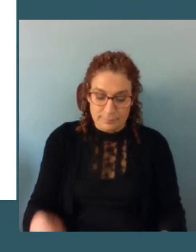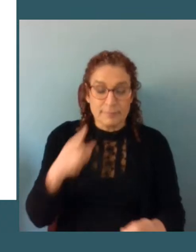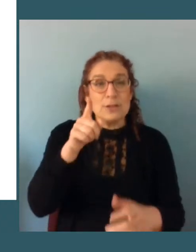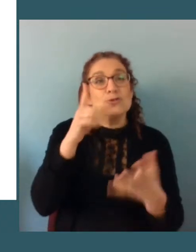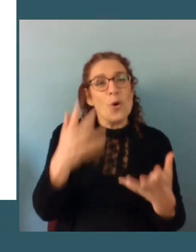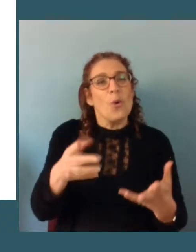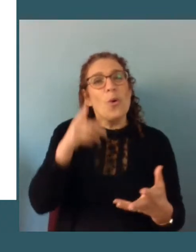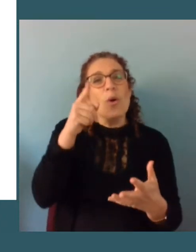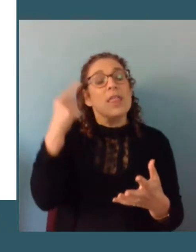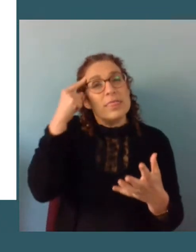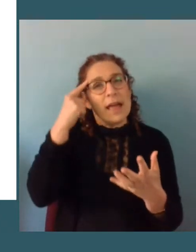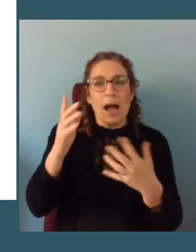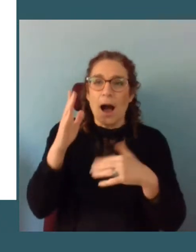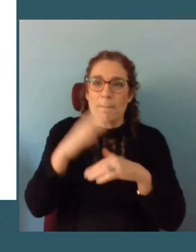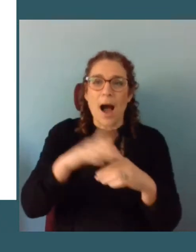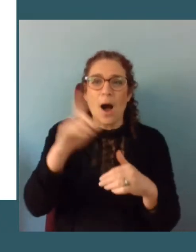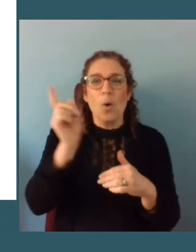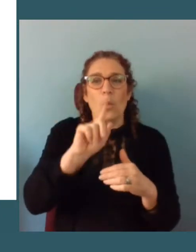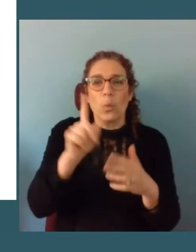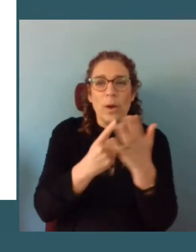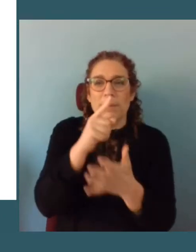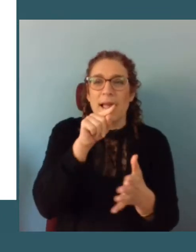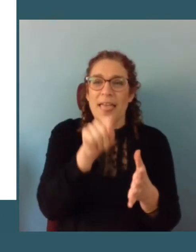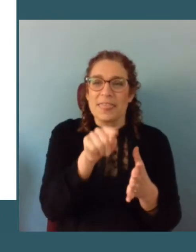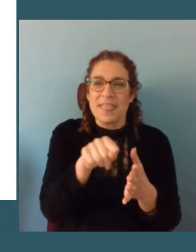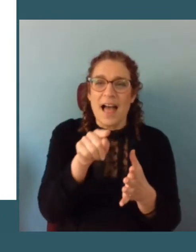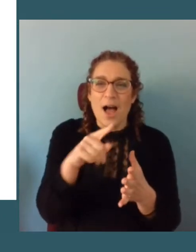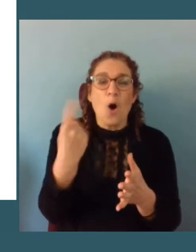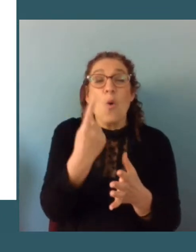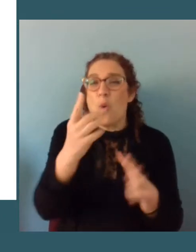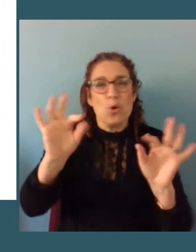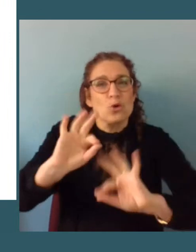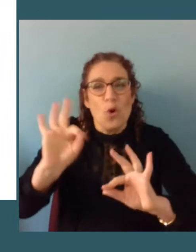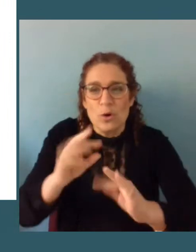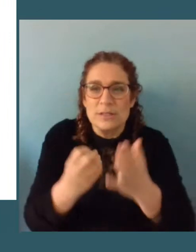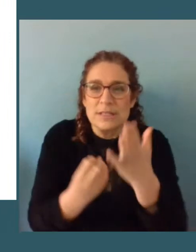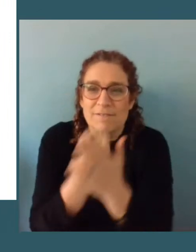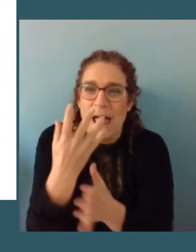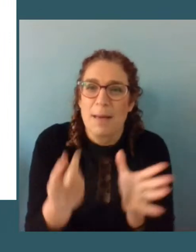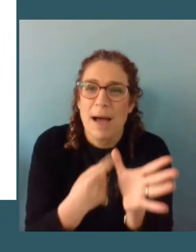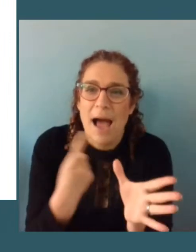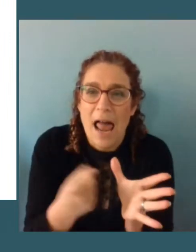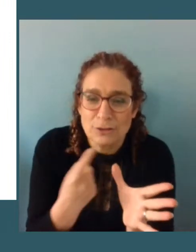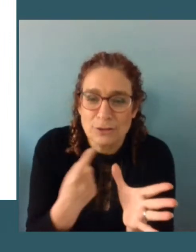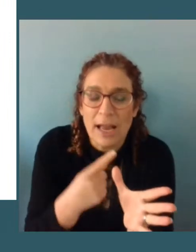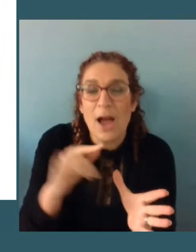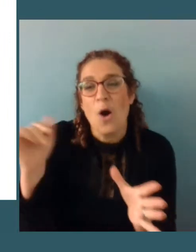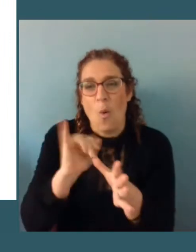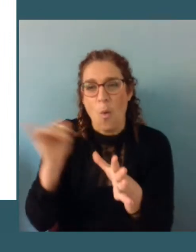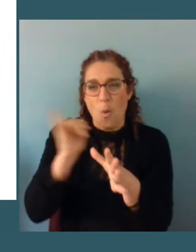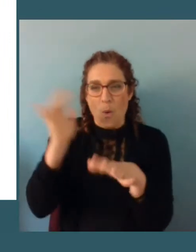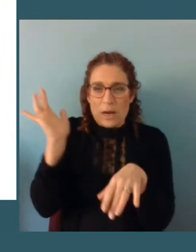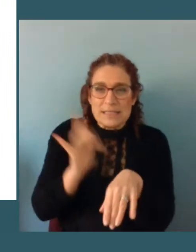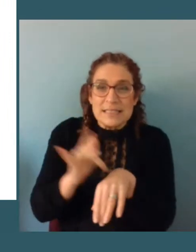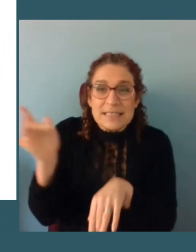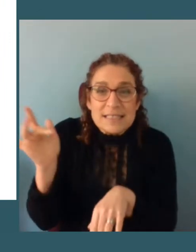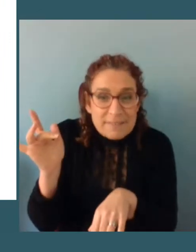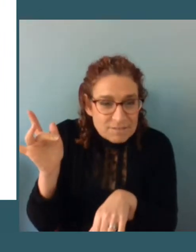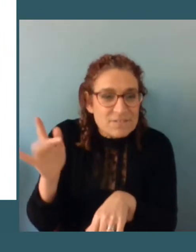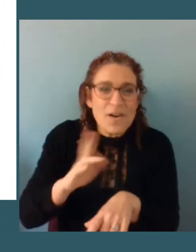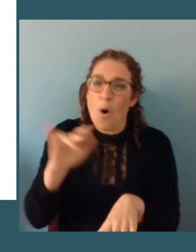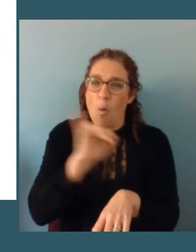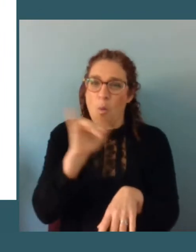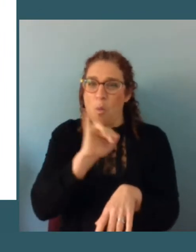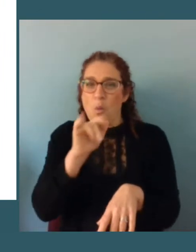may have not yet developed allergy or sensitization, or looking at those